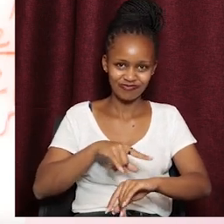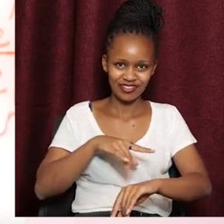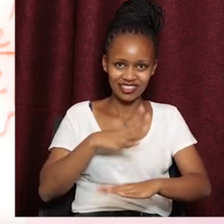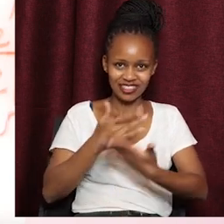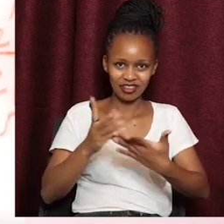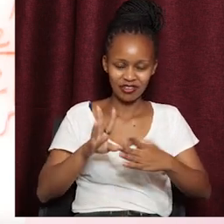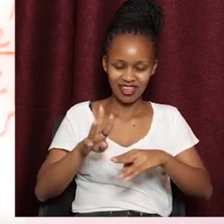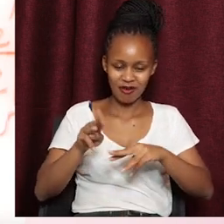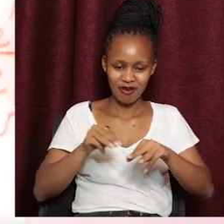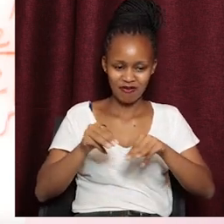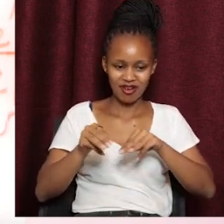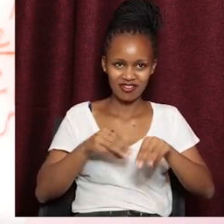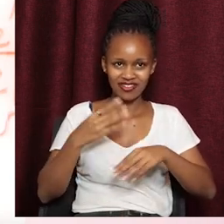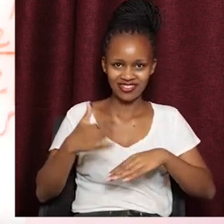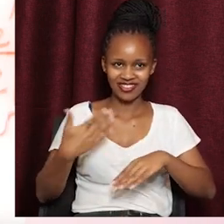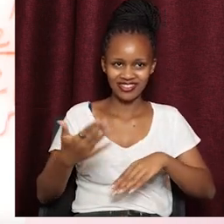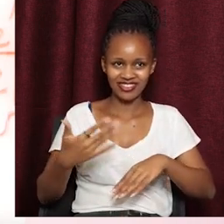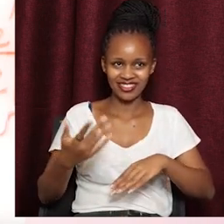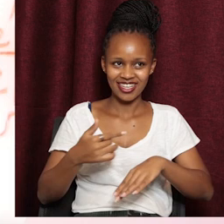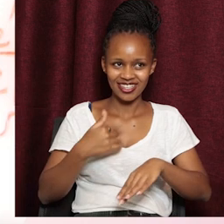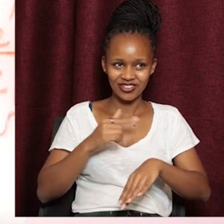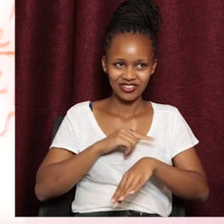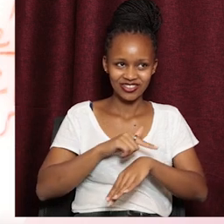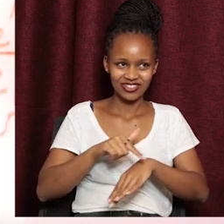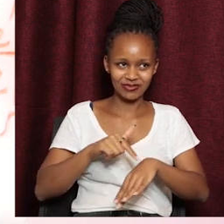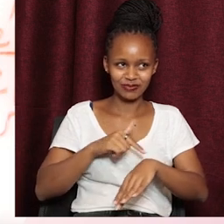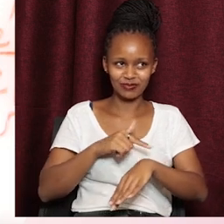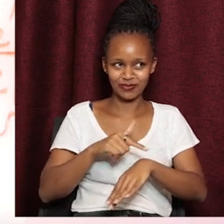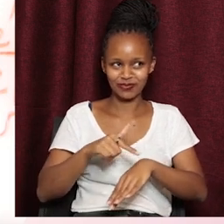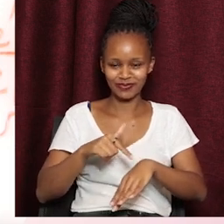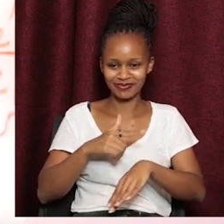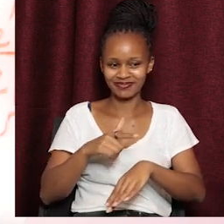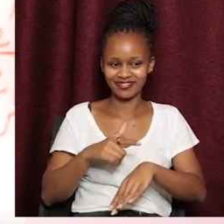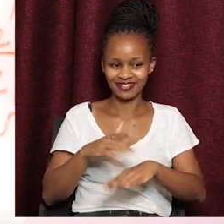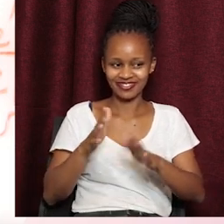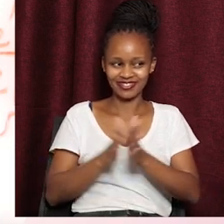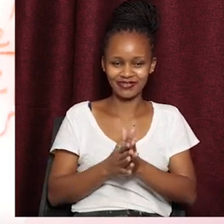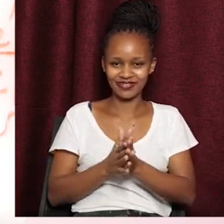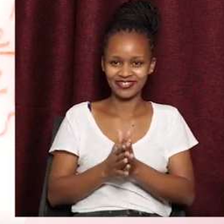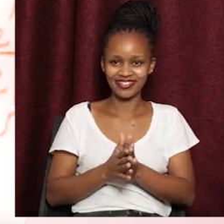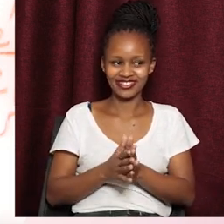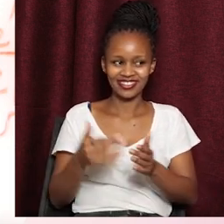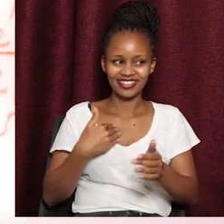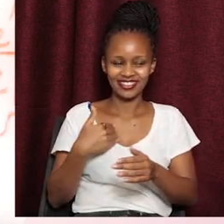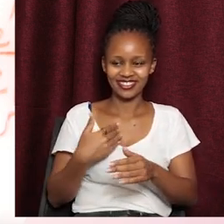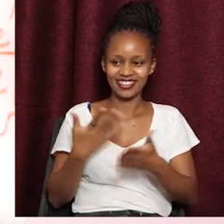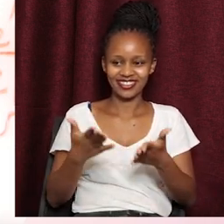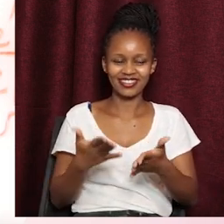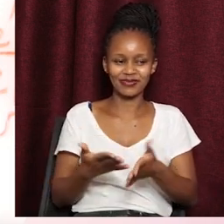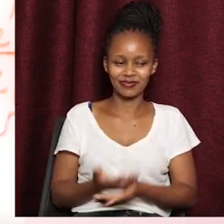moving constantly. Ebu agarini saa zenyu kama mkonazo. Okay, nakama ni functional. Majuu naweza kuwa nayo.